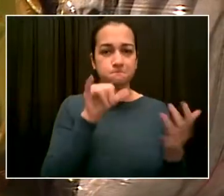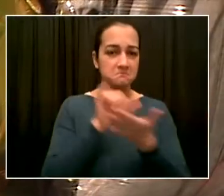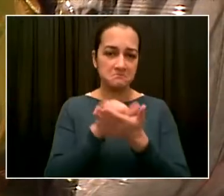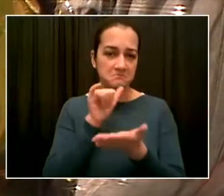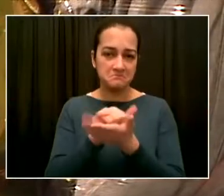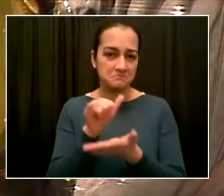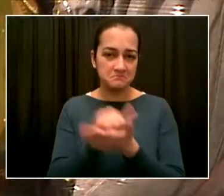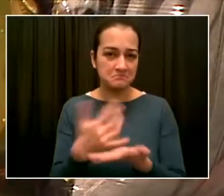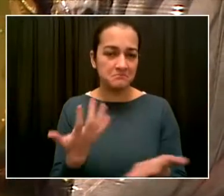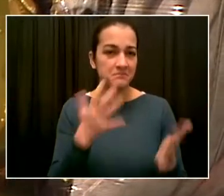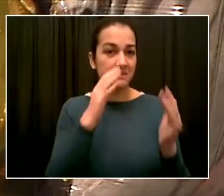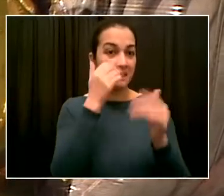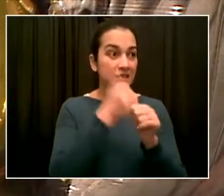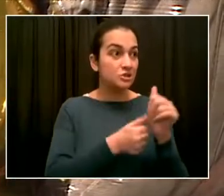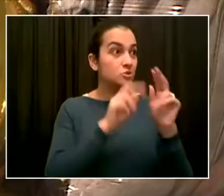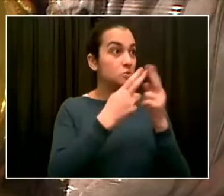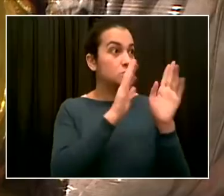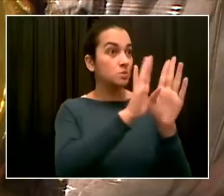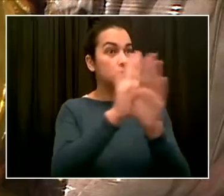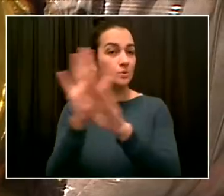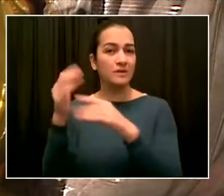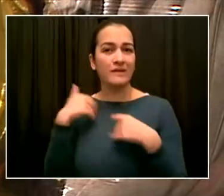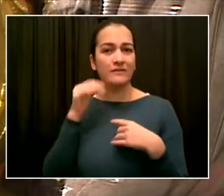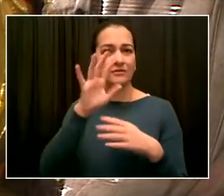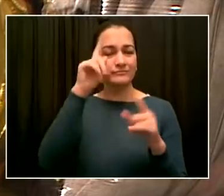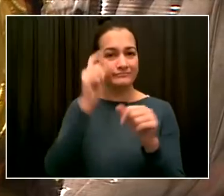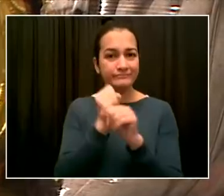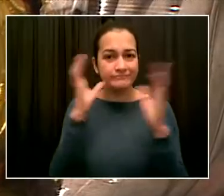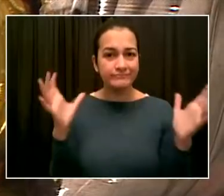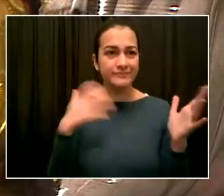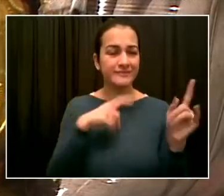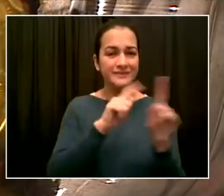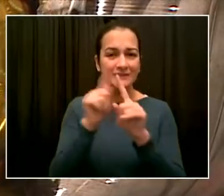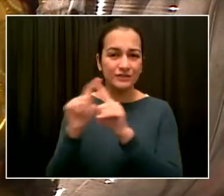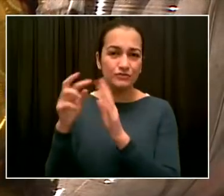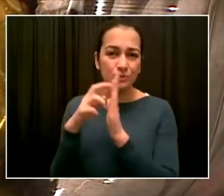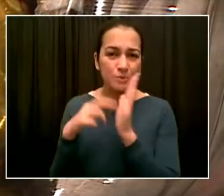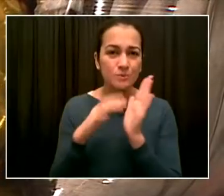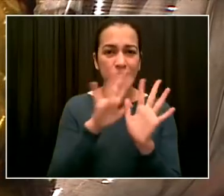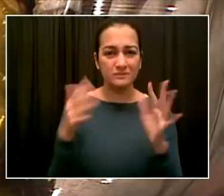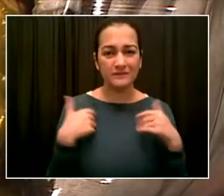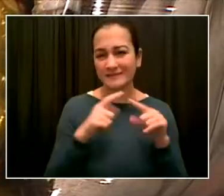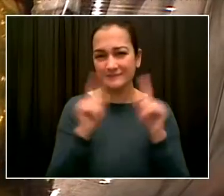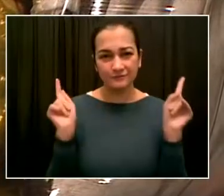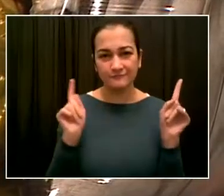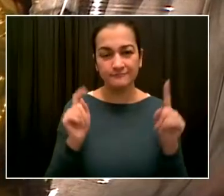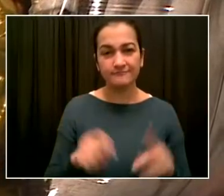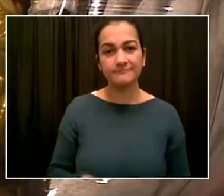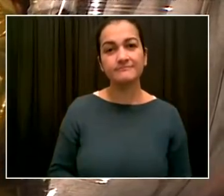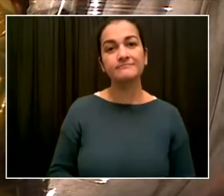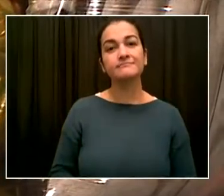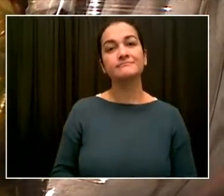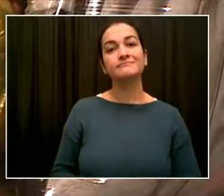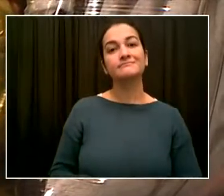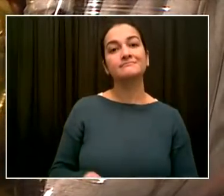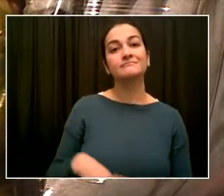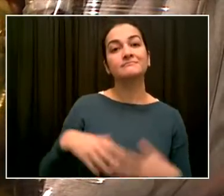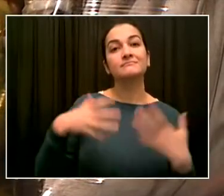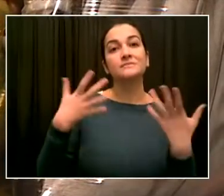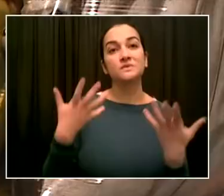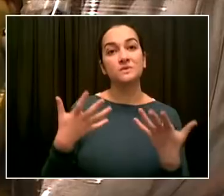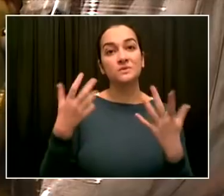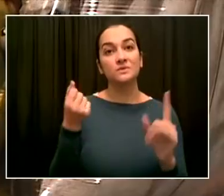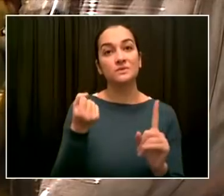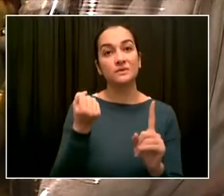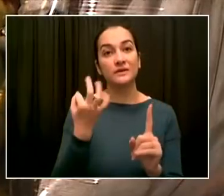immediately we do impact bargaining. And that impact bargaining has been very successful. But in the end, I have a long